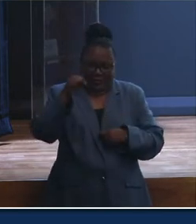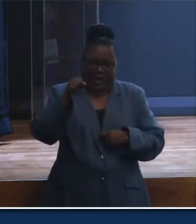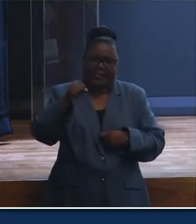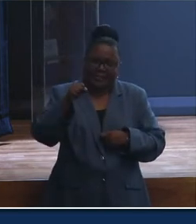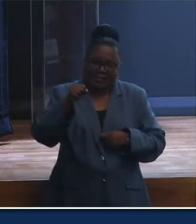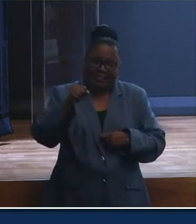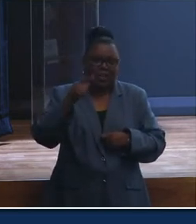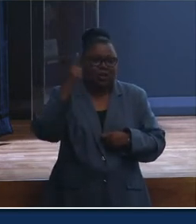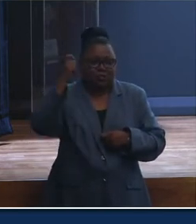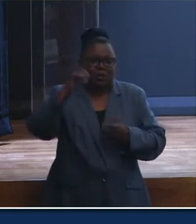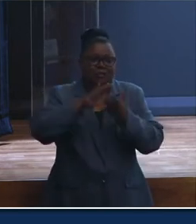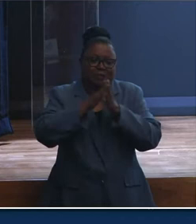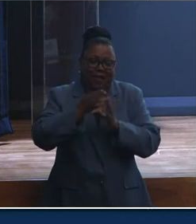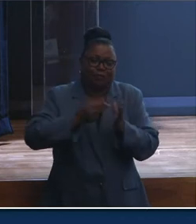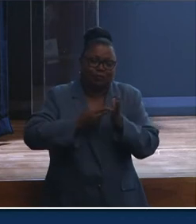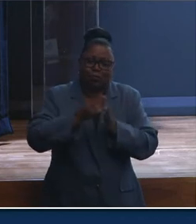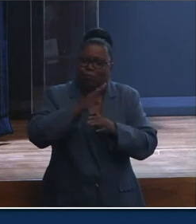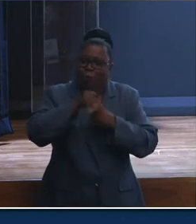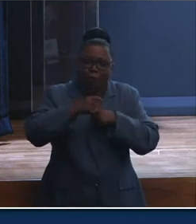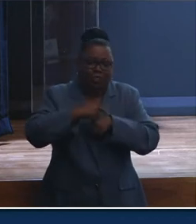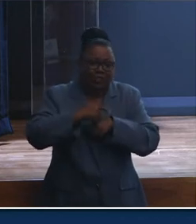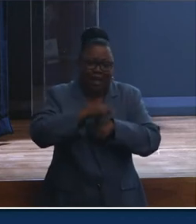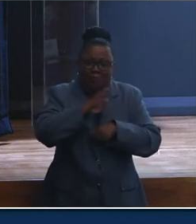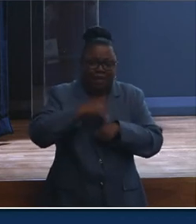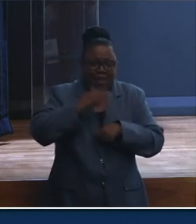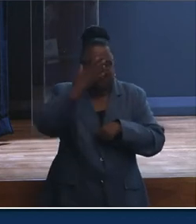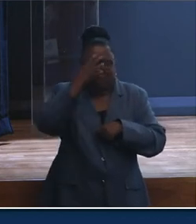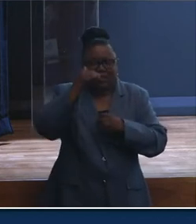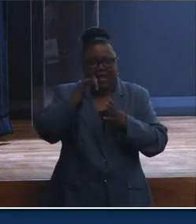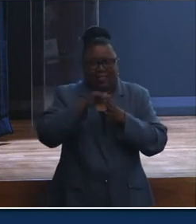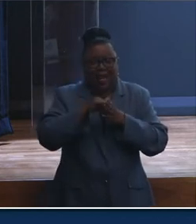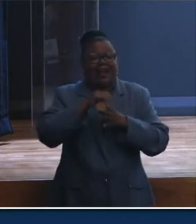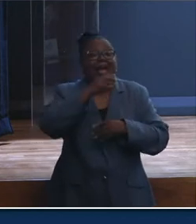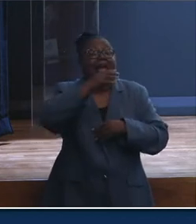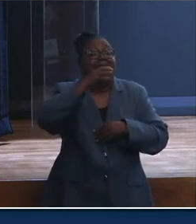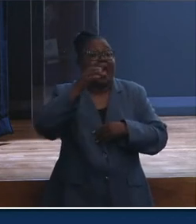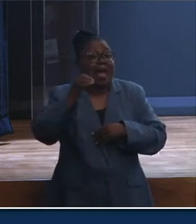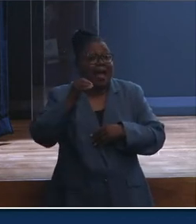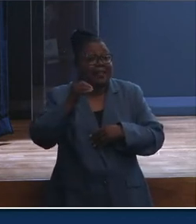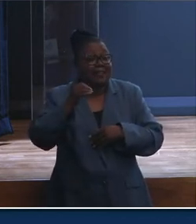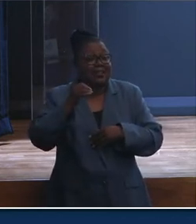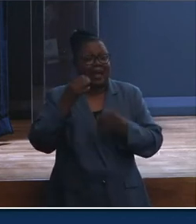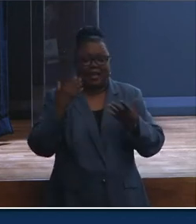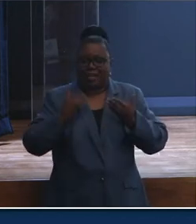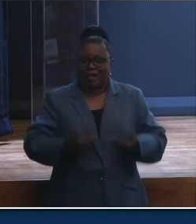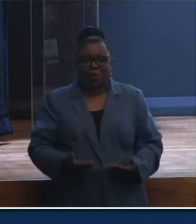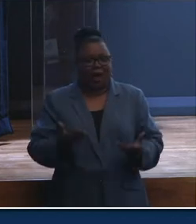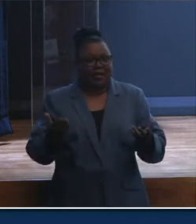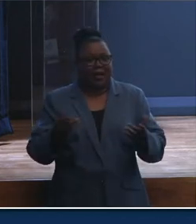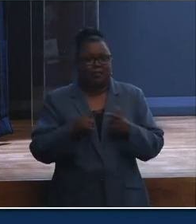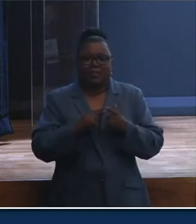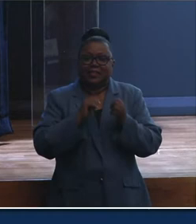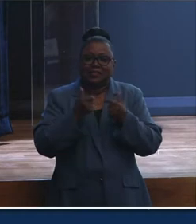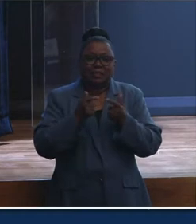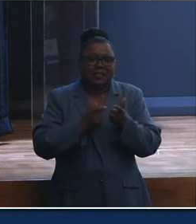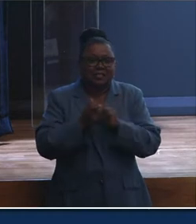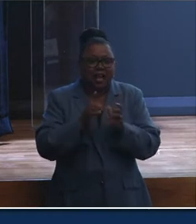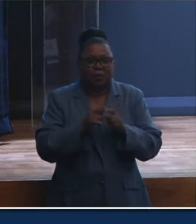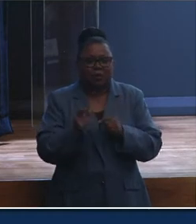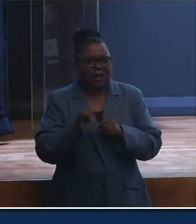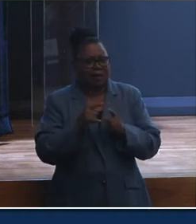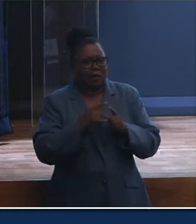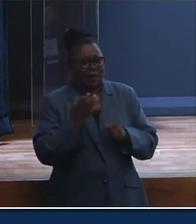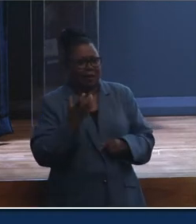So, dreams do come true all the time. I never forget that. But here I was, the speed skaters were like,